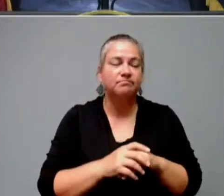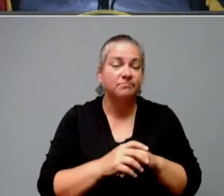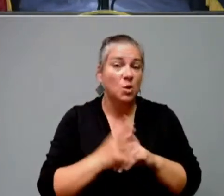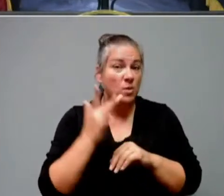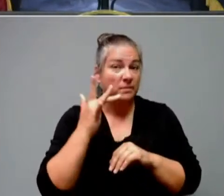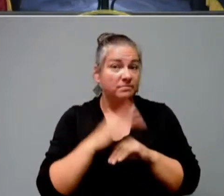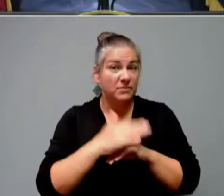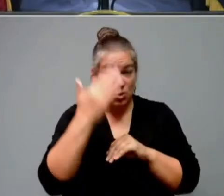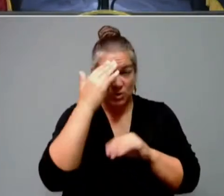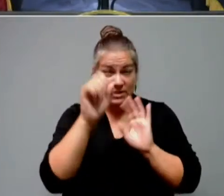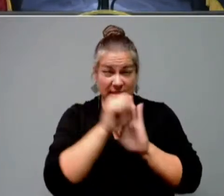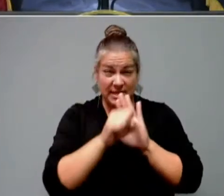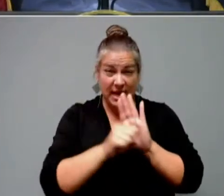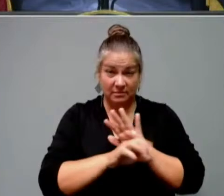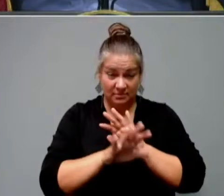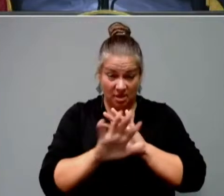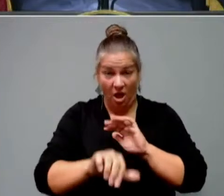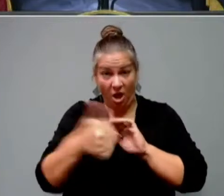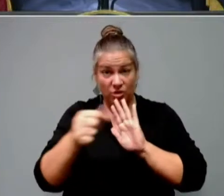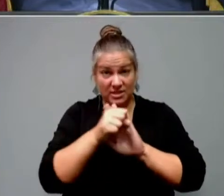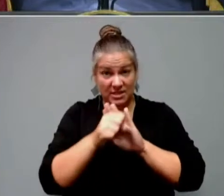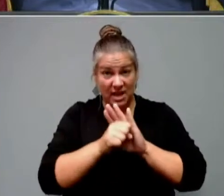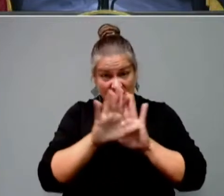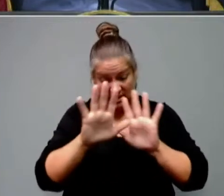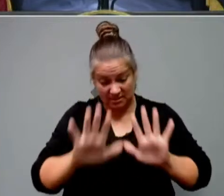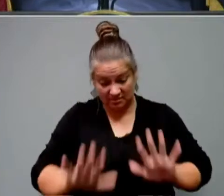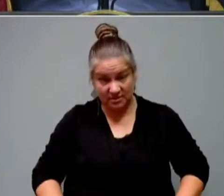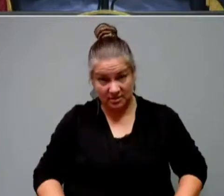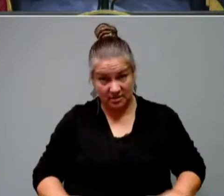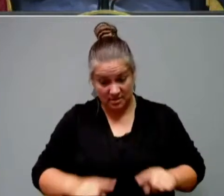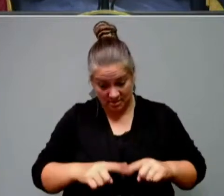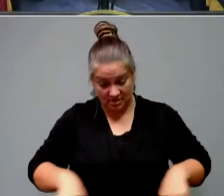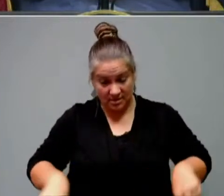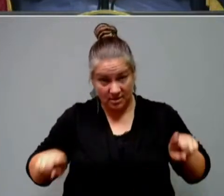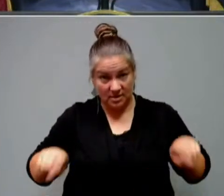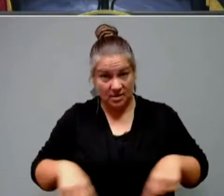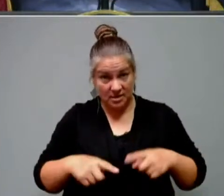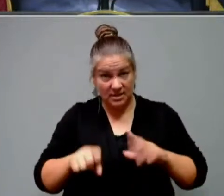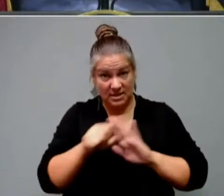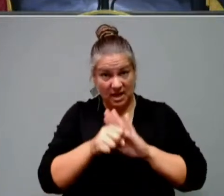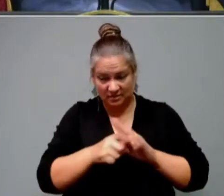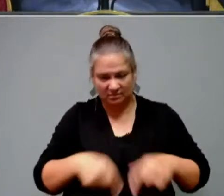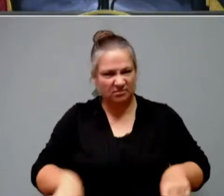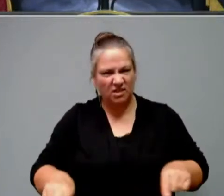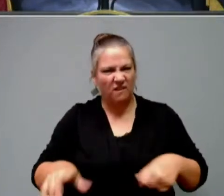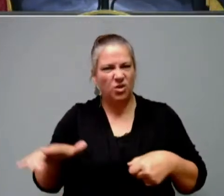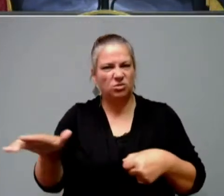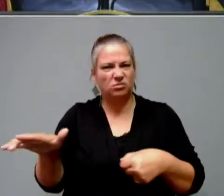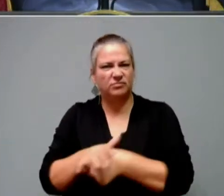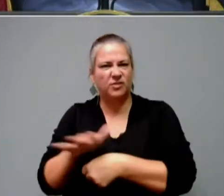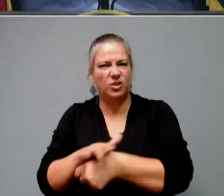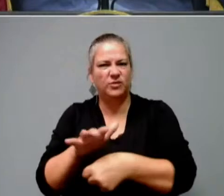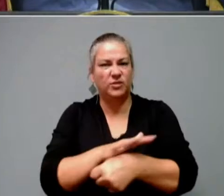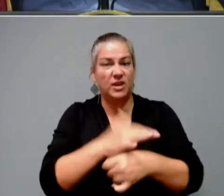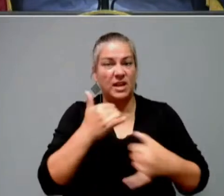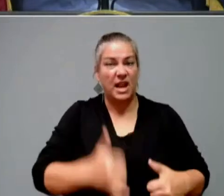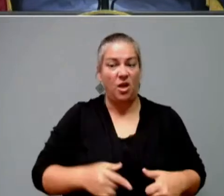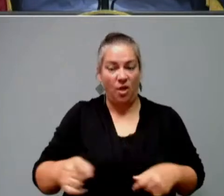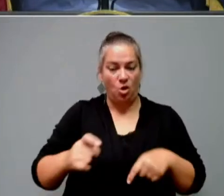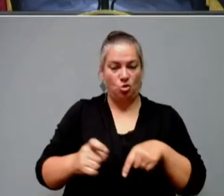have any beds. And so our hospitals are starting to get calls asking to transfer ICU level care patients from other states